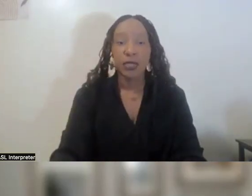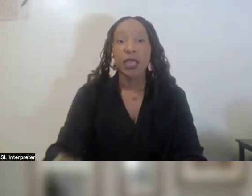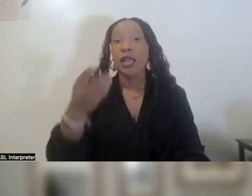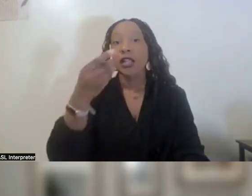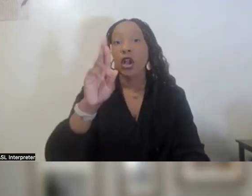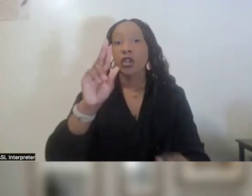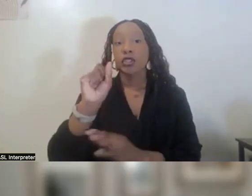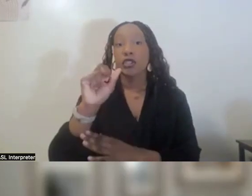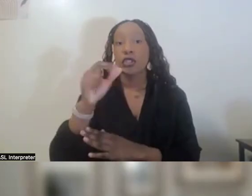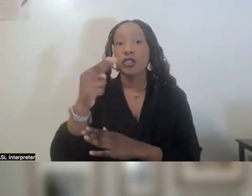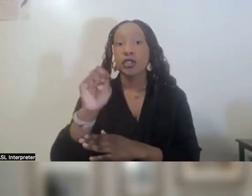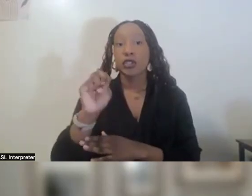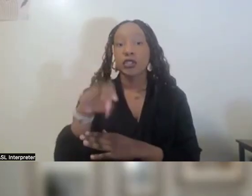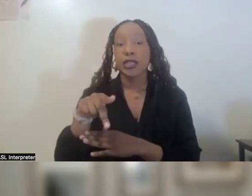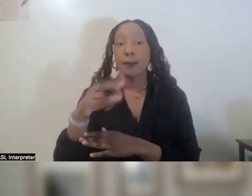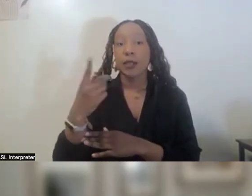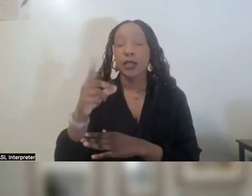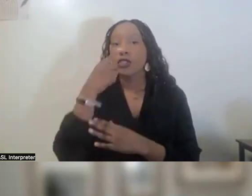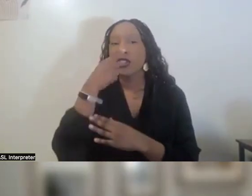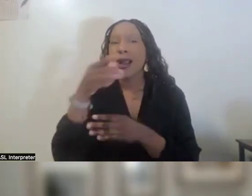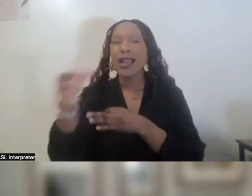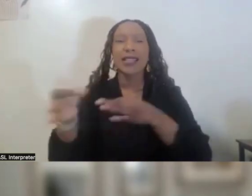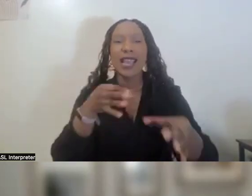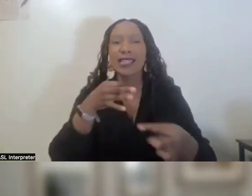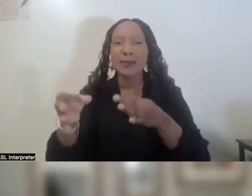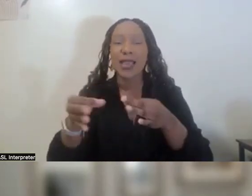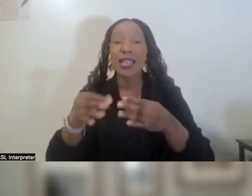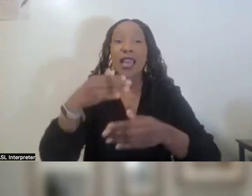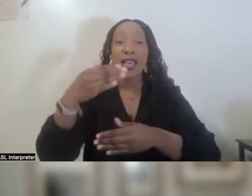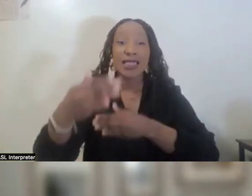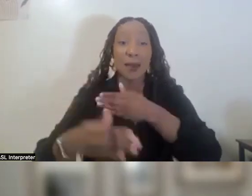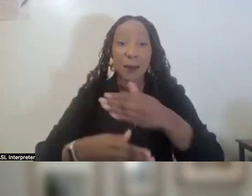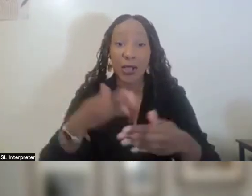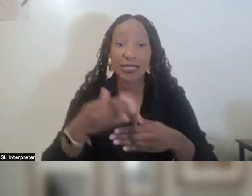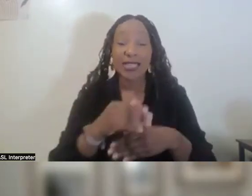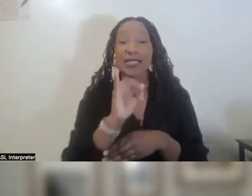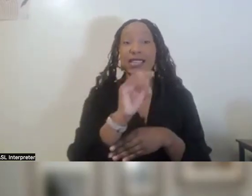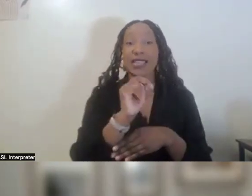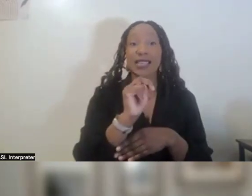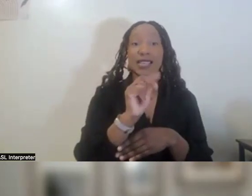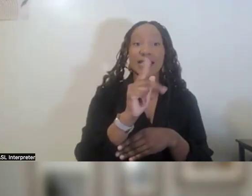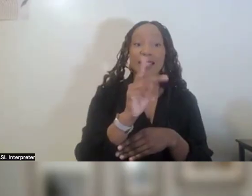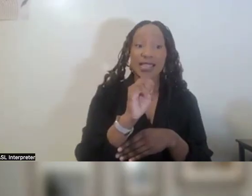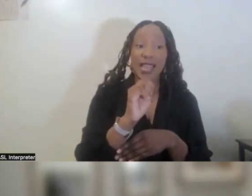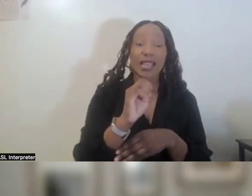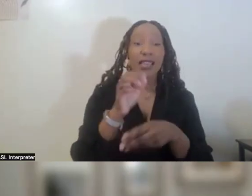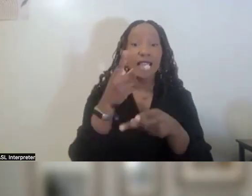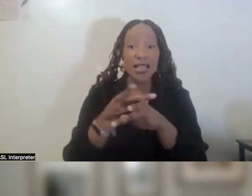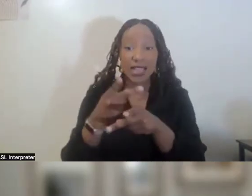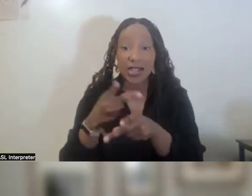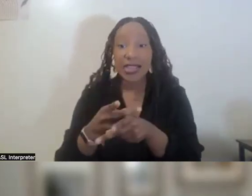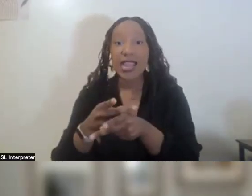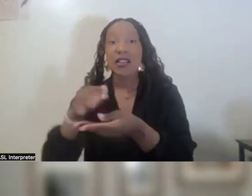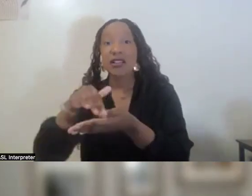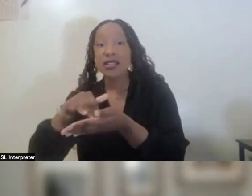Shepard. Explain the entire process from intake to care while they're in discharge. I know you went through that, Dr. Shepard,